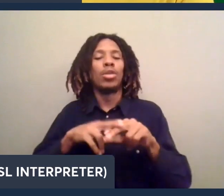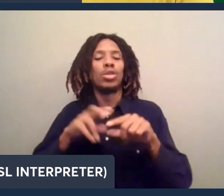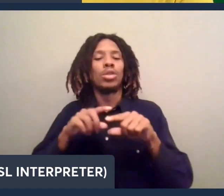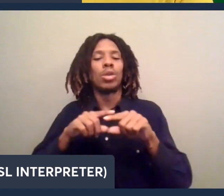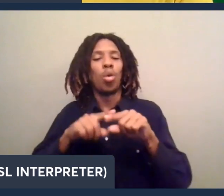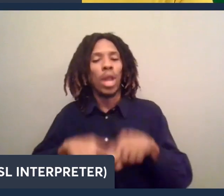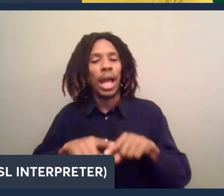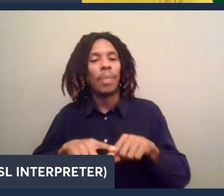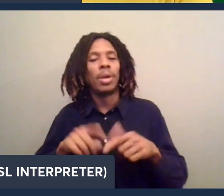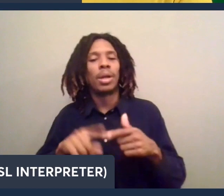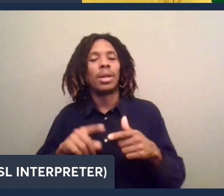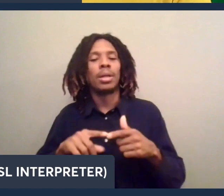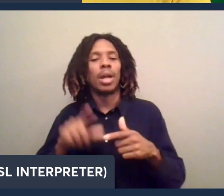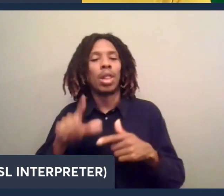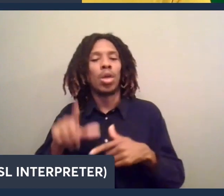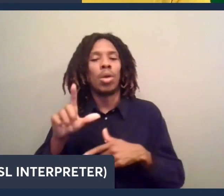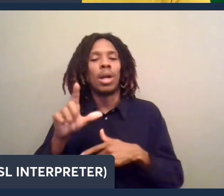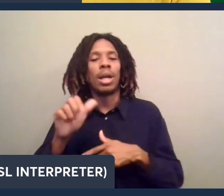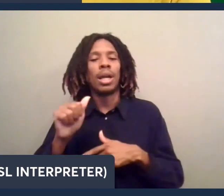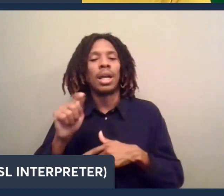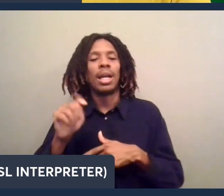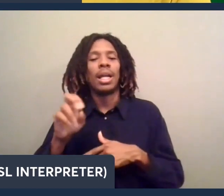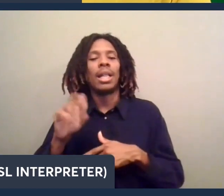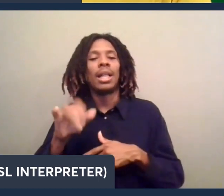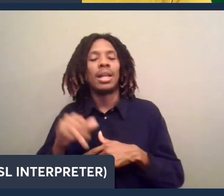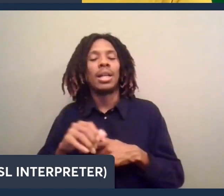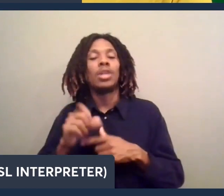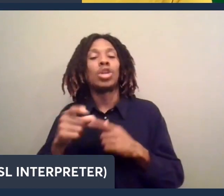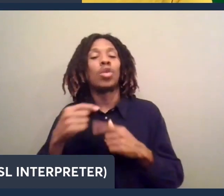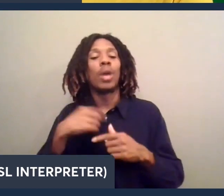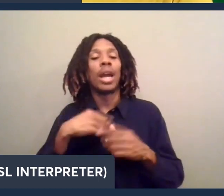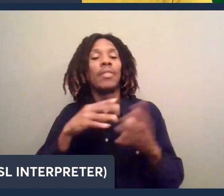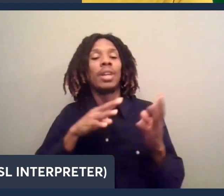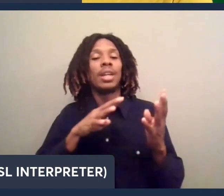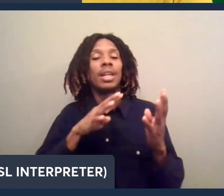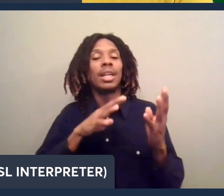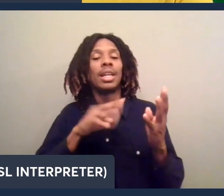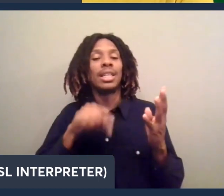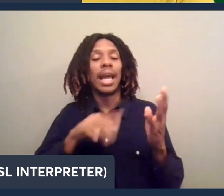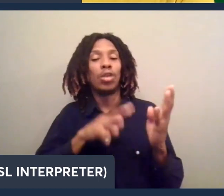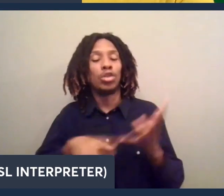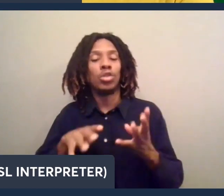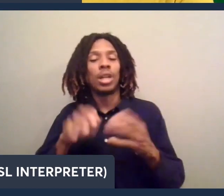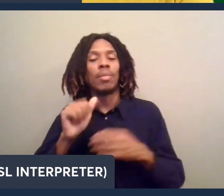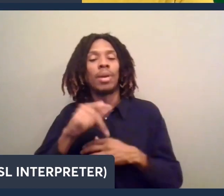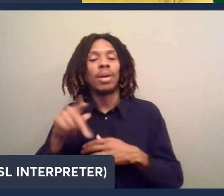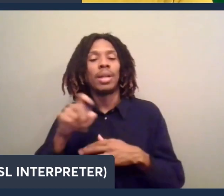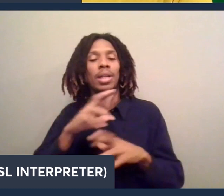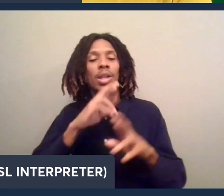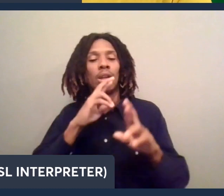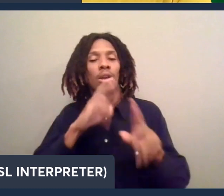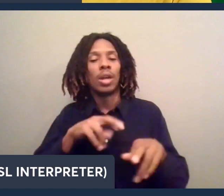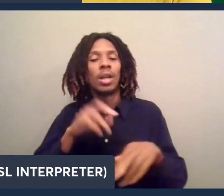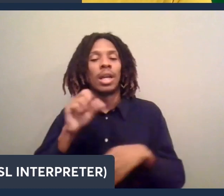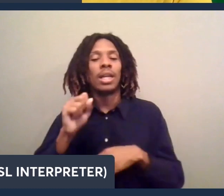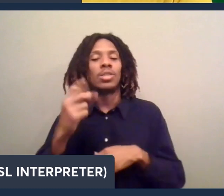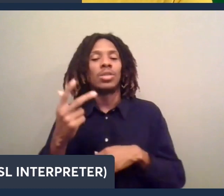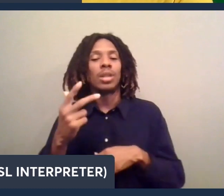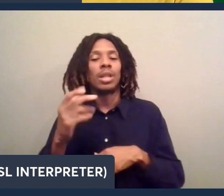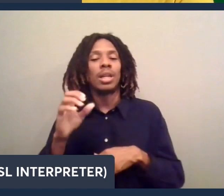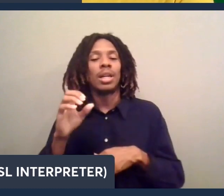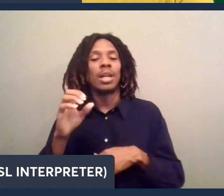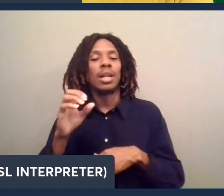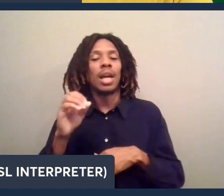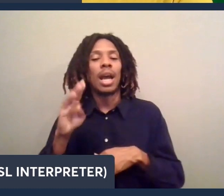and lower latency. So when you have downstream applications that need to react to S3 object changes as fast as you need